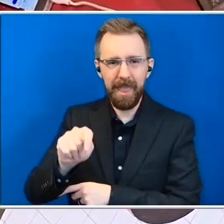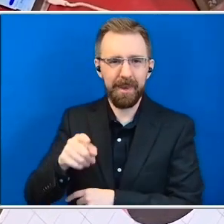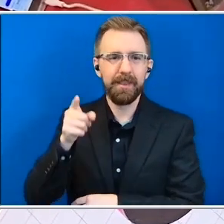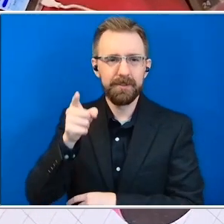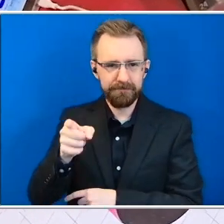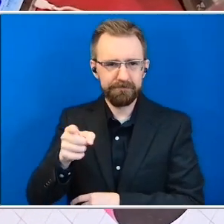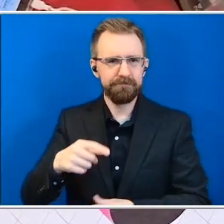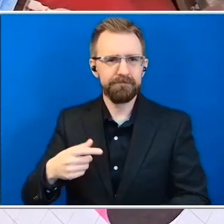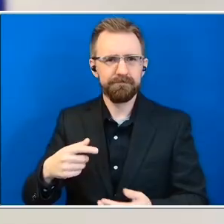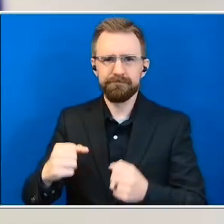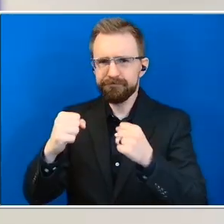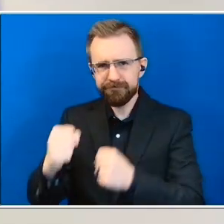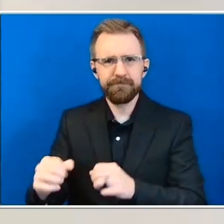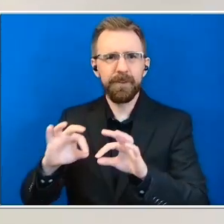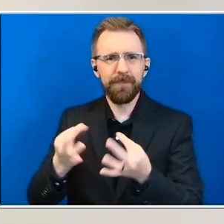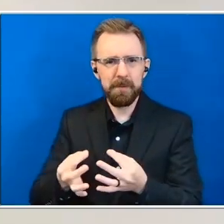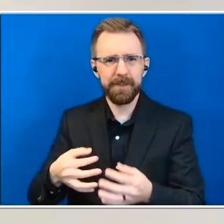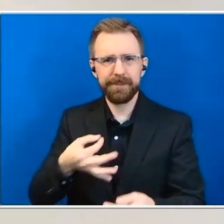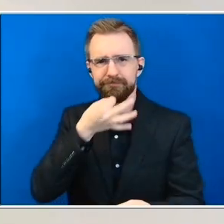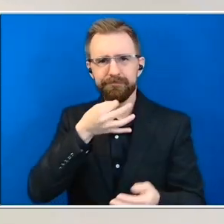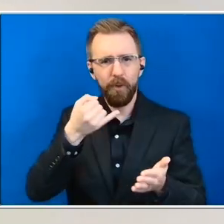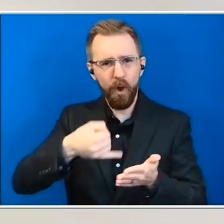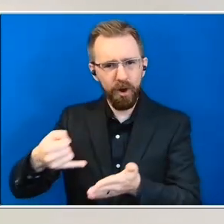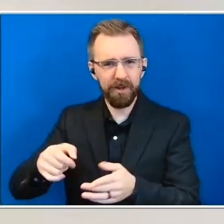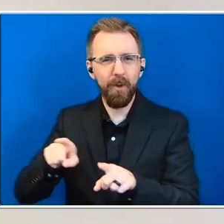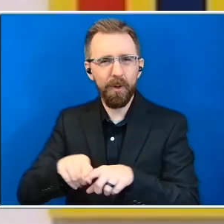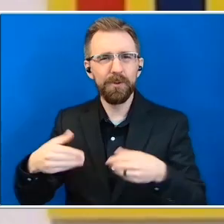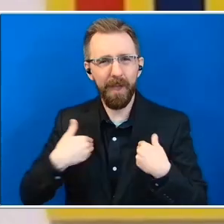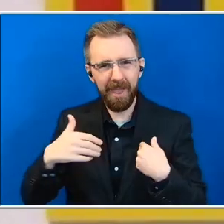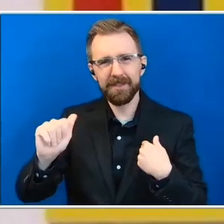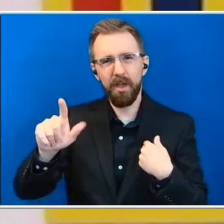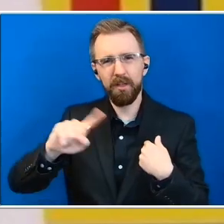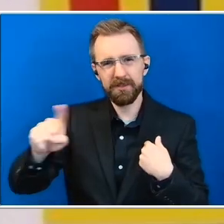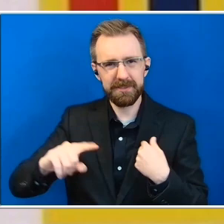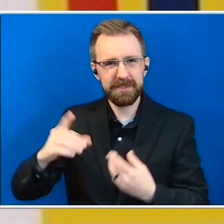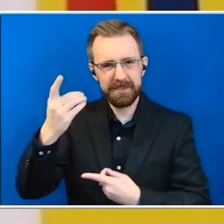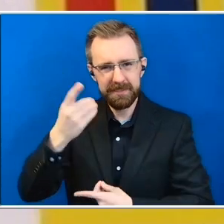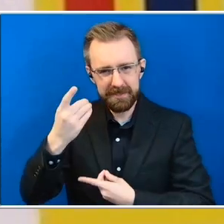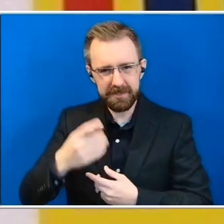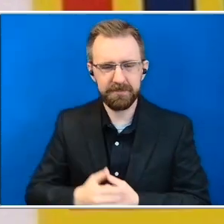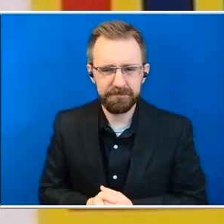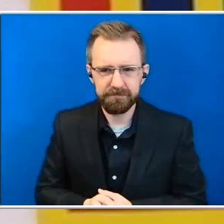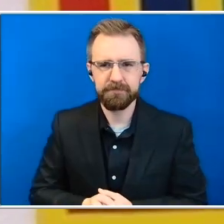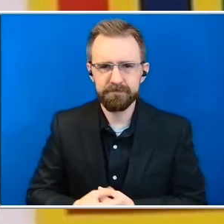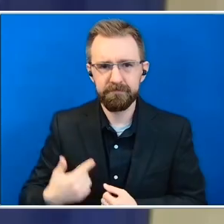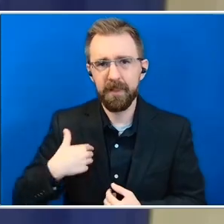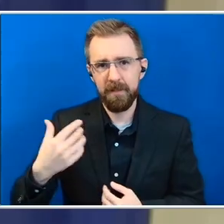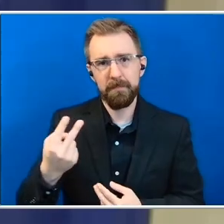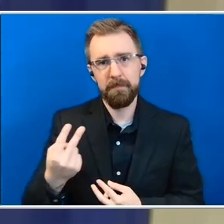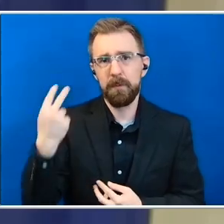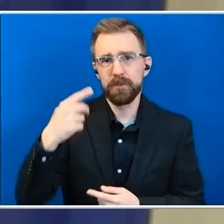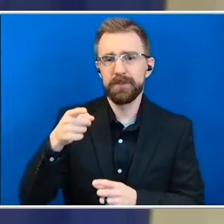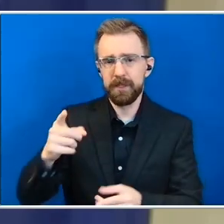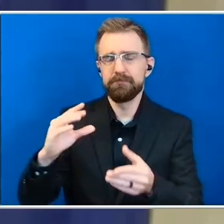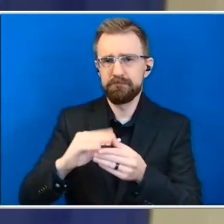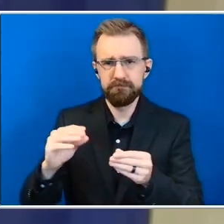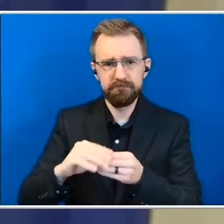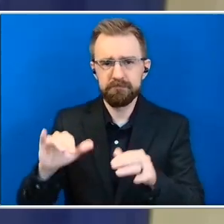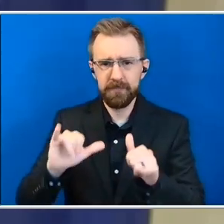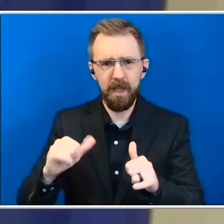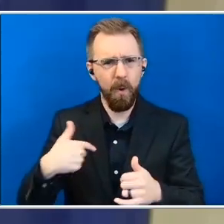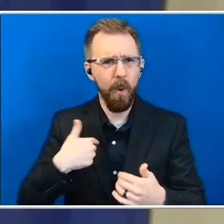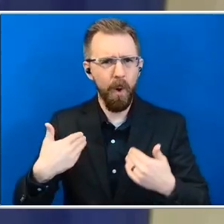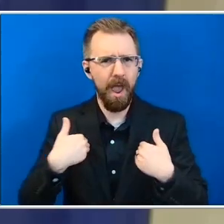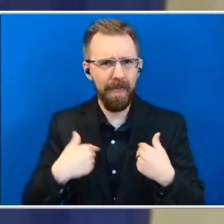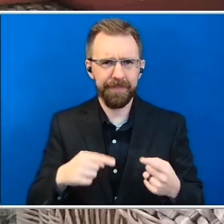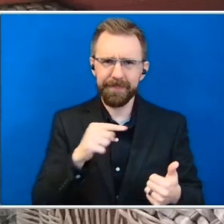artist. He's also living with Alzheimer's disease. I have memories of him telling me that, oh, I had this as a dream and this